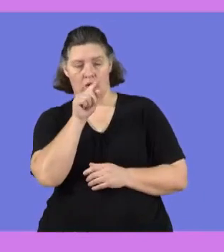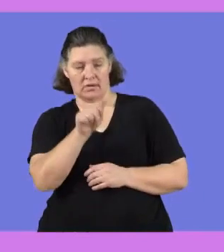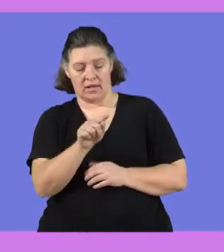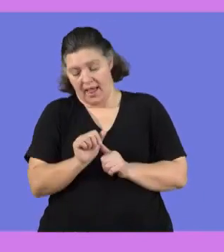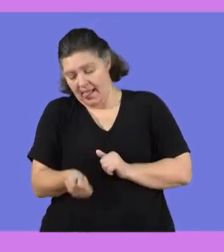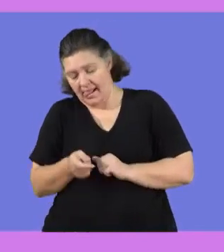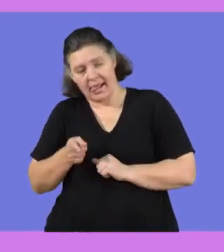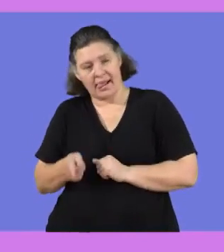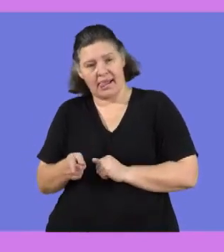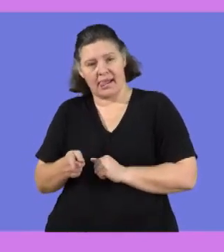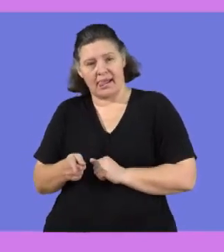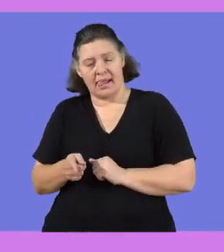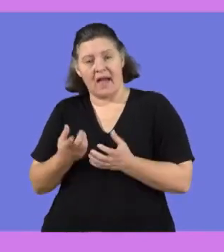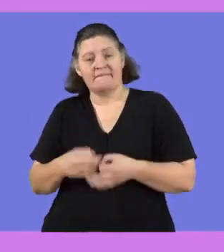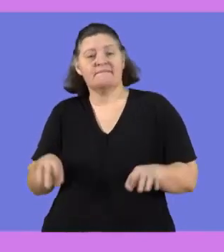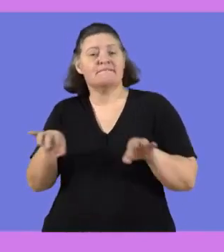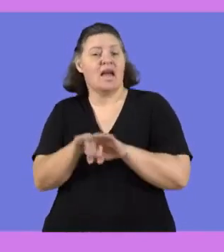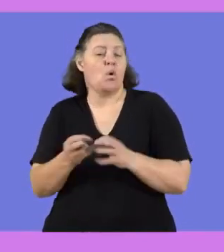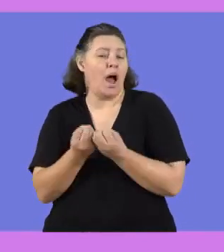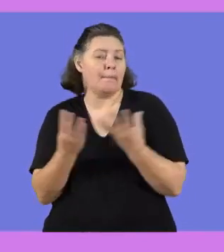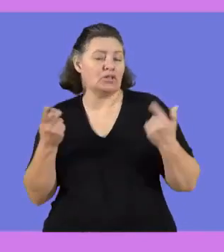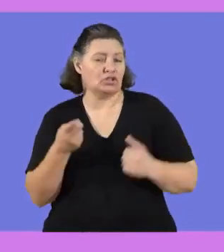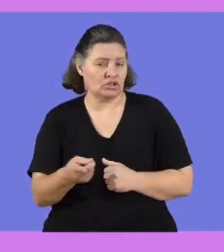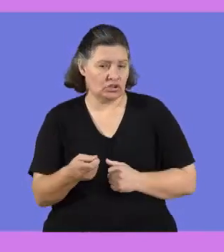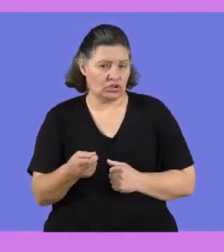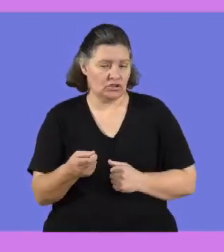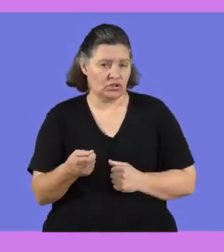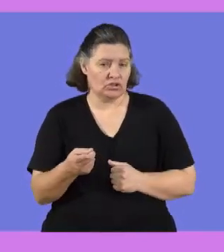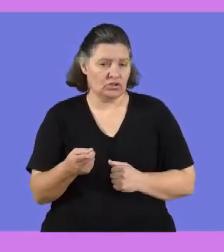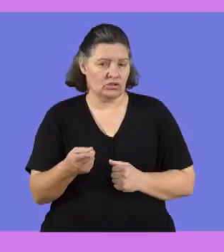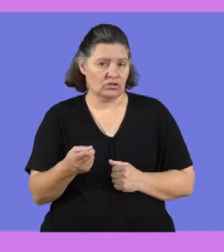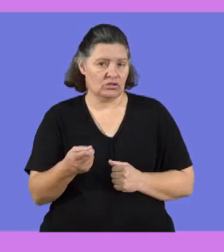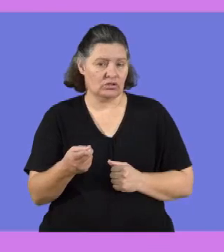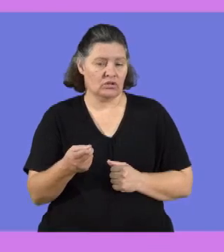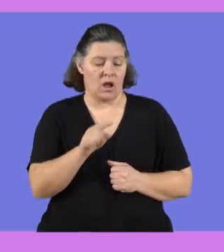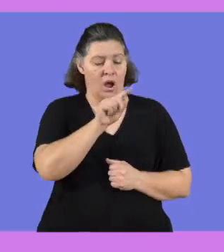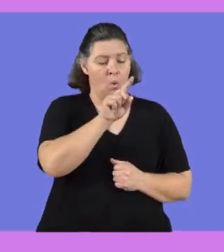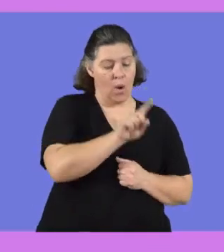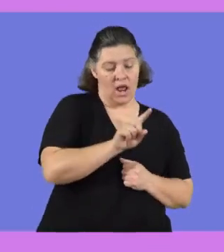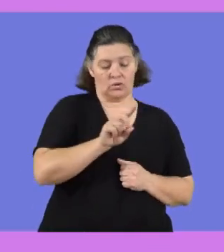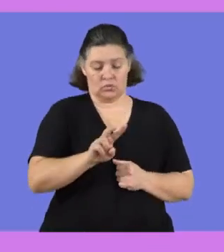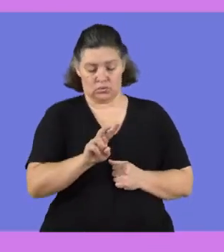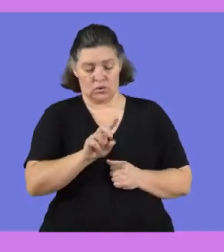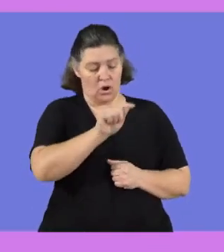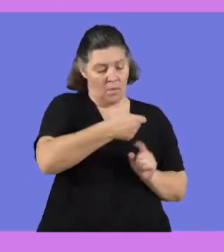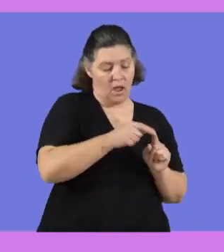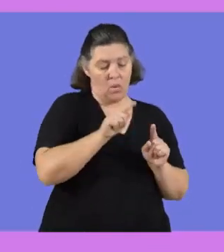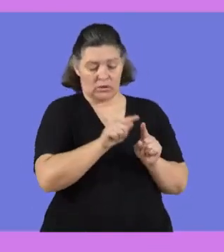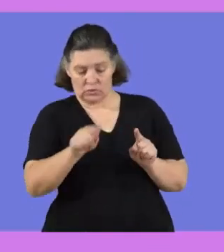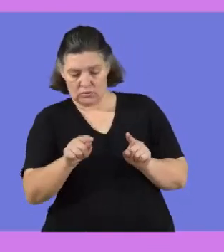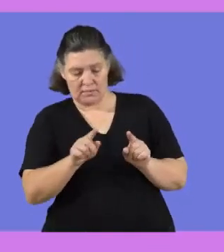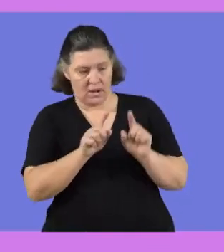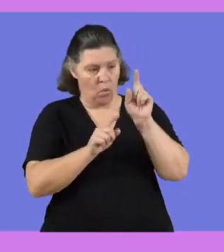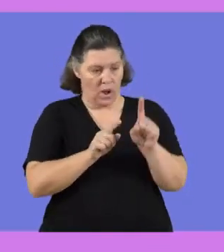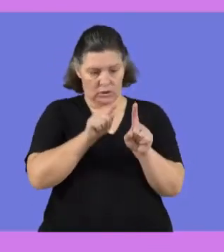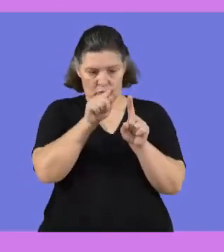now, let us have a look at this. Because now we are supposed to round off to 2 decimal places, meaning we